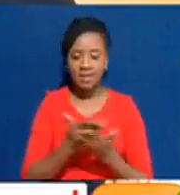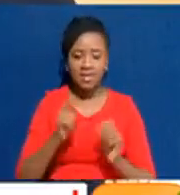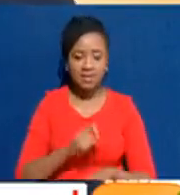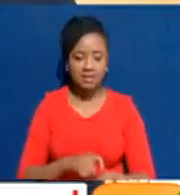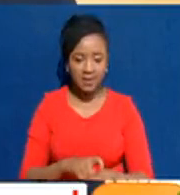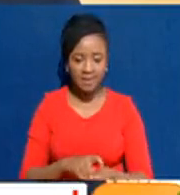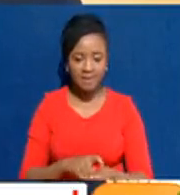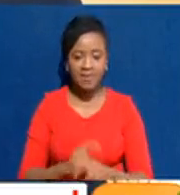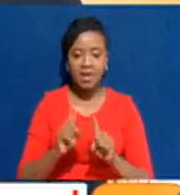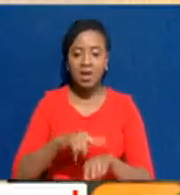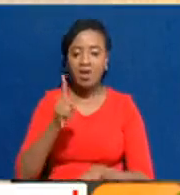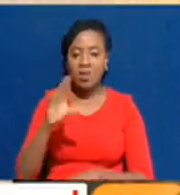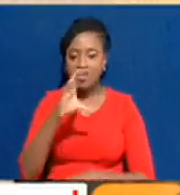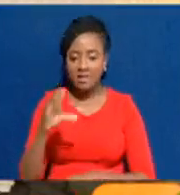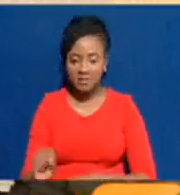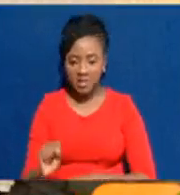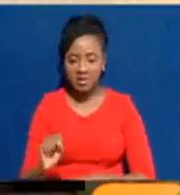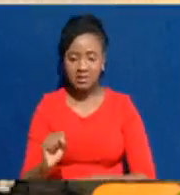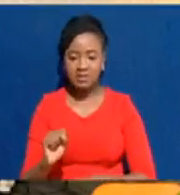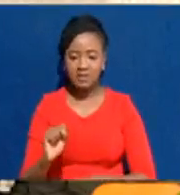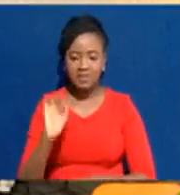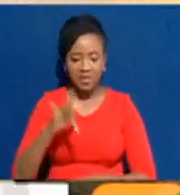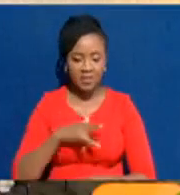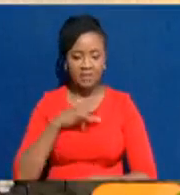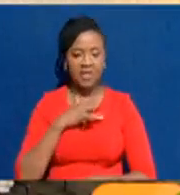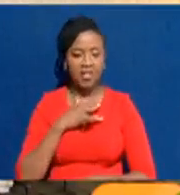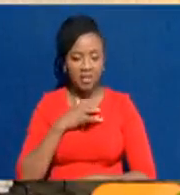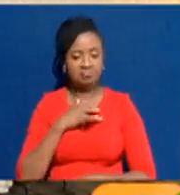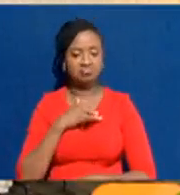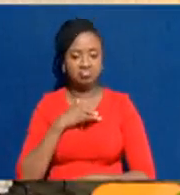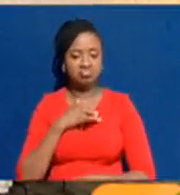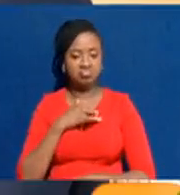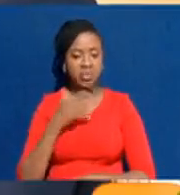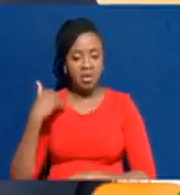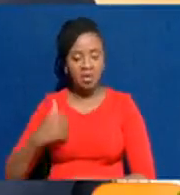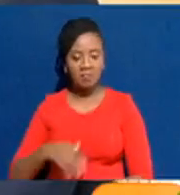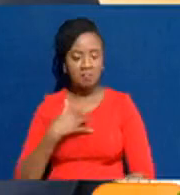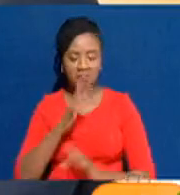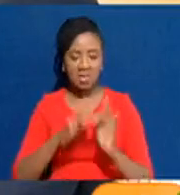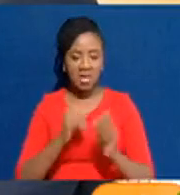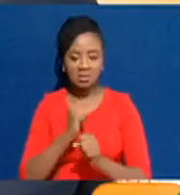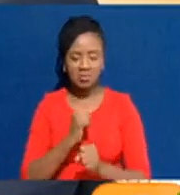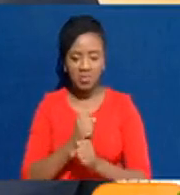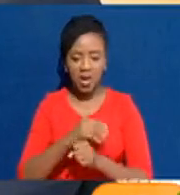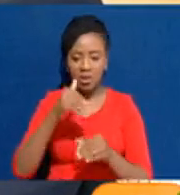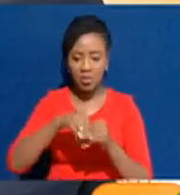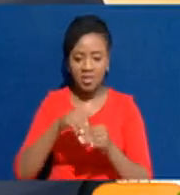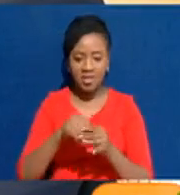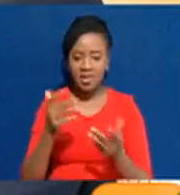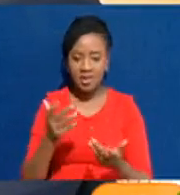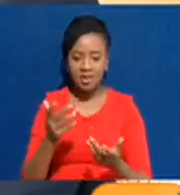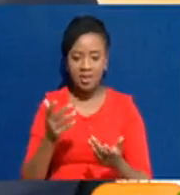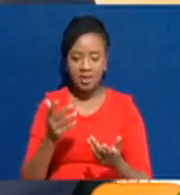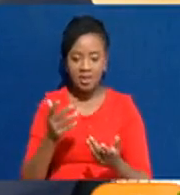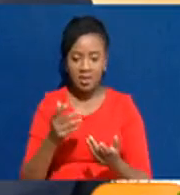point when the Cabinet Secretary feels that they are no longer able to work within